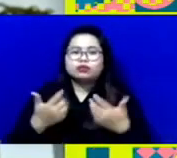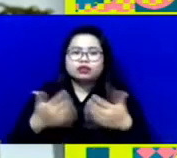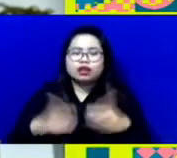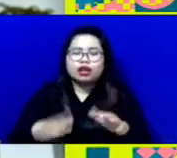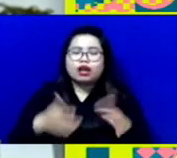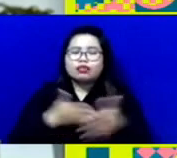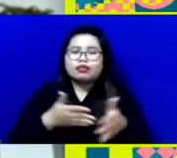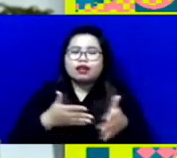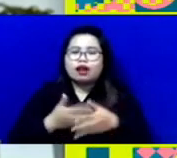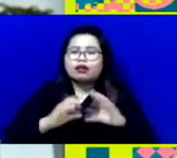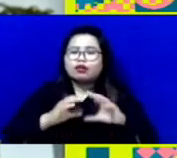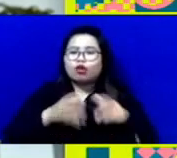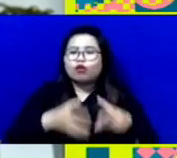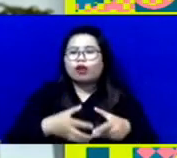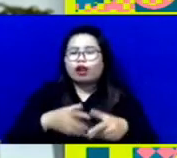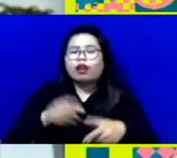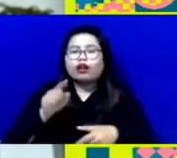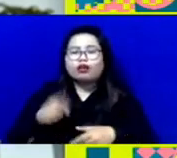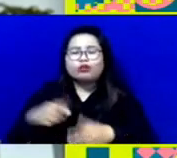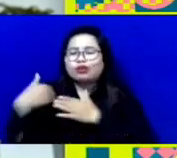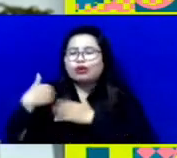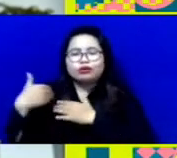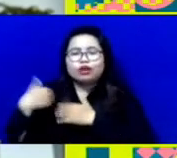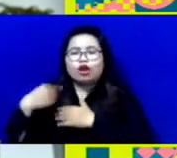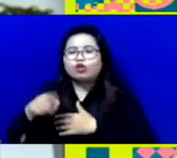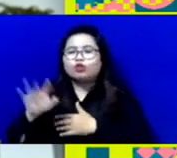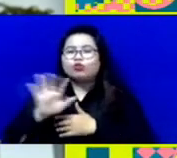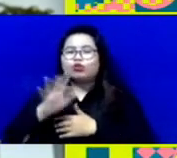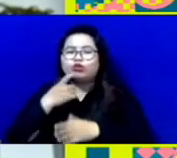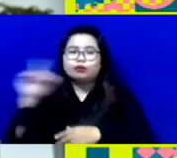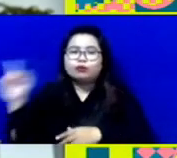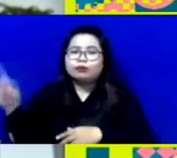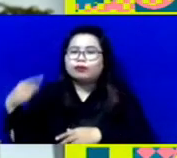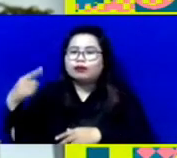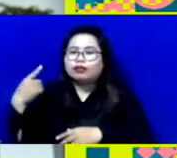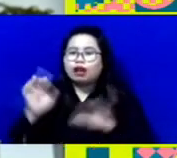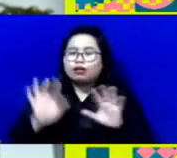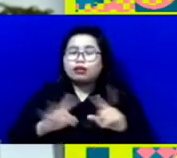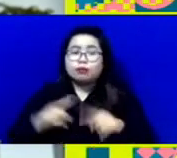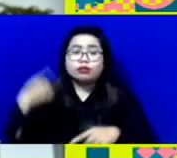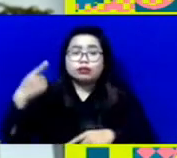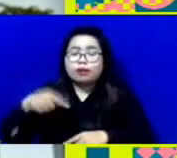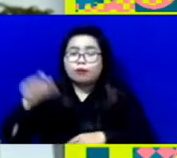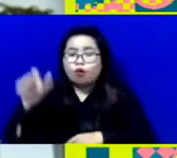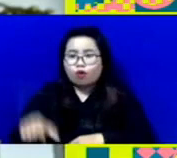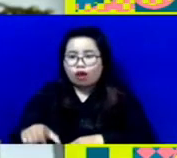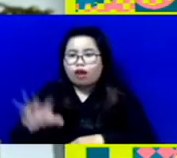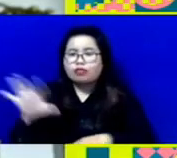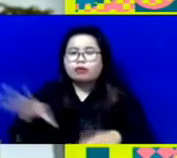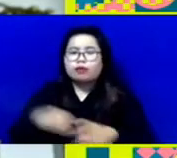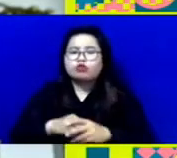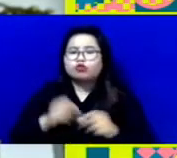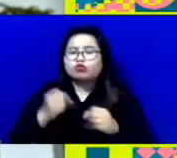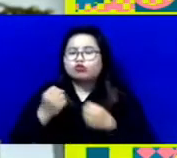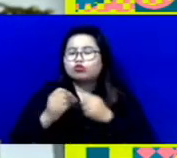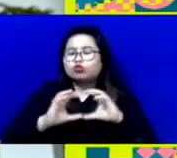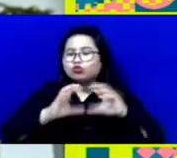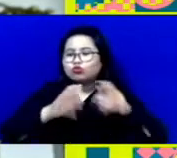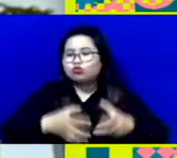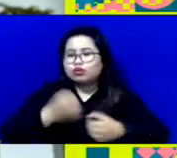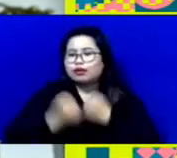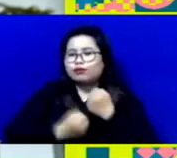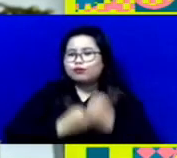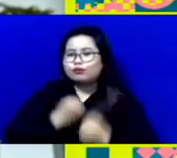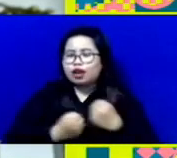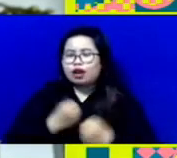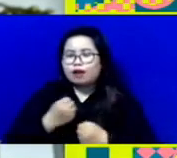not only on the government, but also on everyone, including businesses. This collaborative action can be realized through